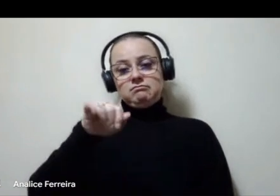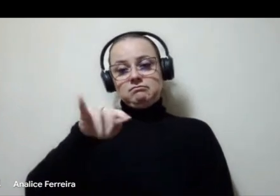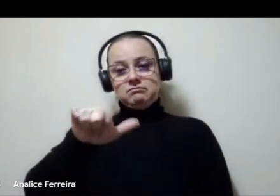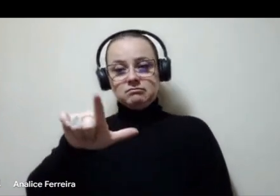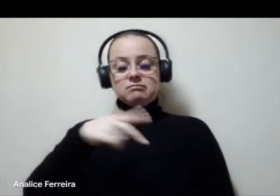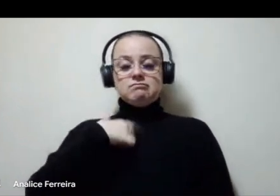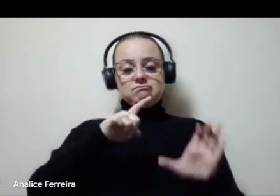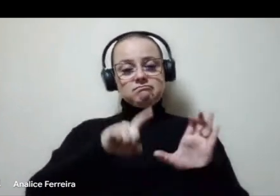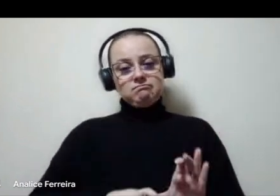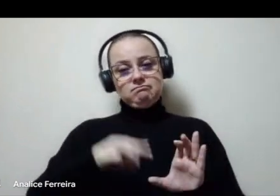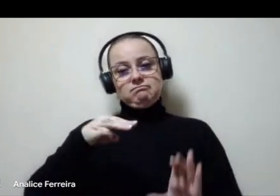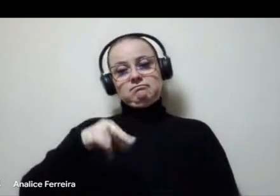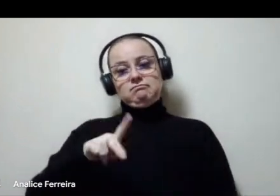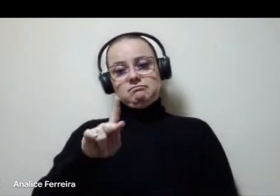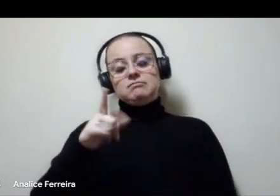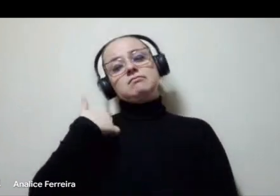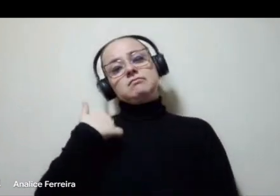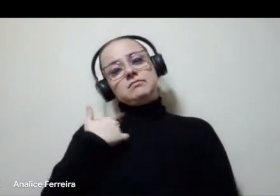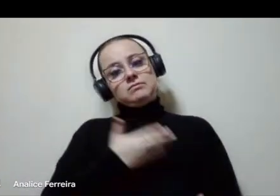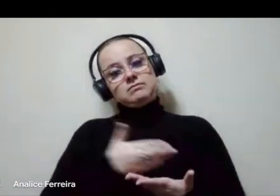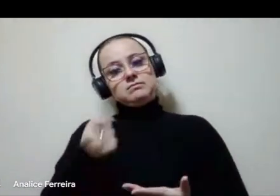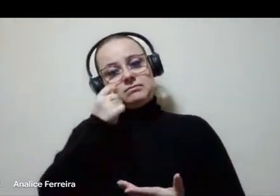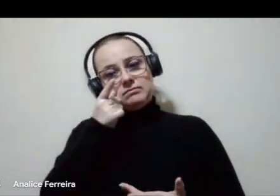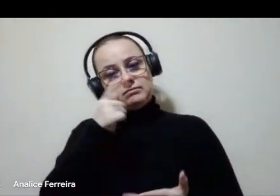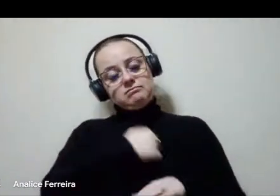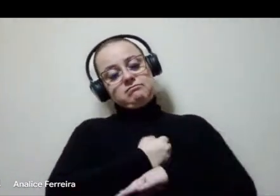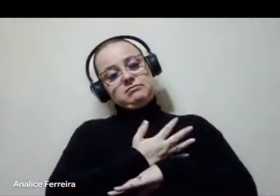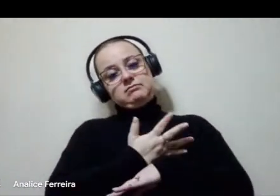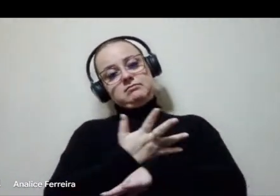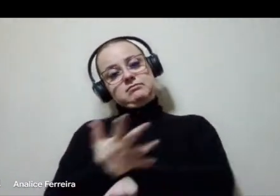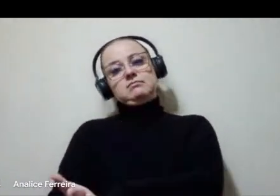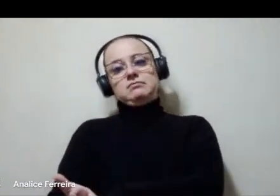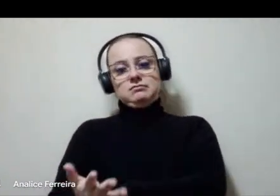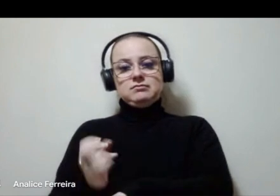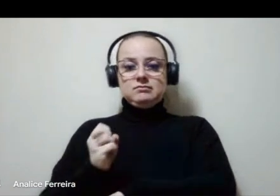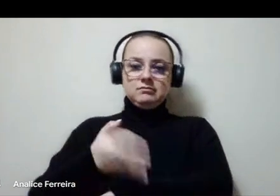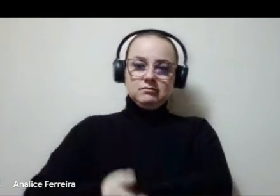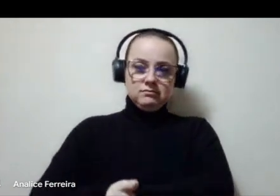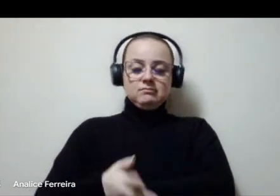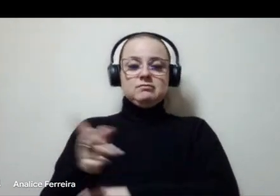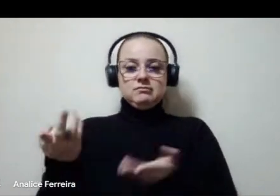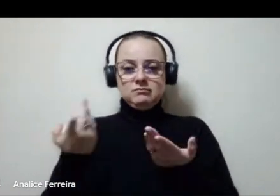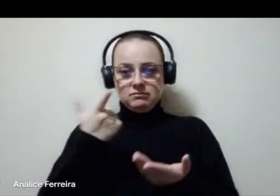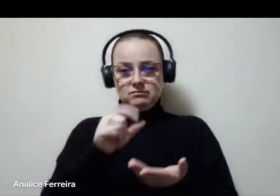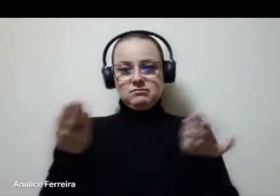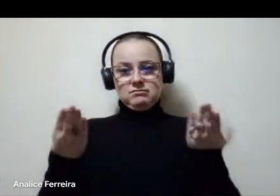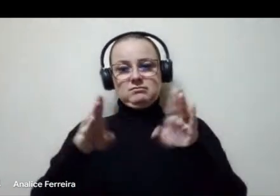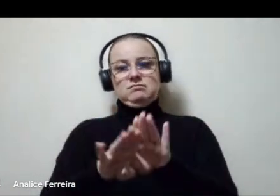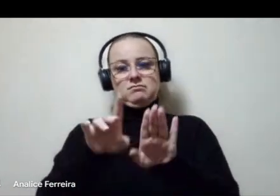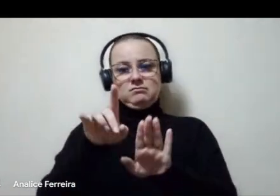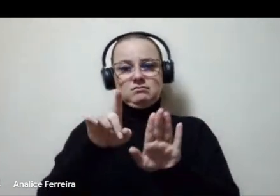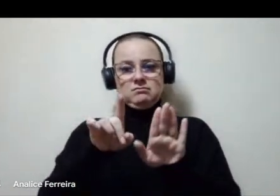women, and I am here since the morning, we will be here to be to these issues of the meeting.